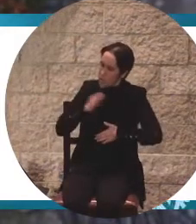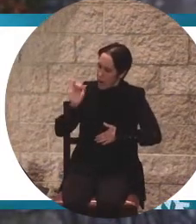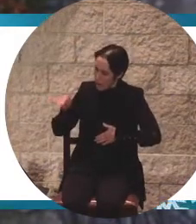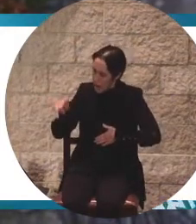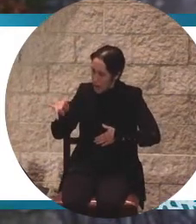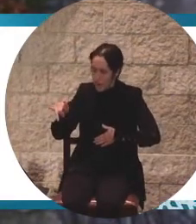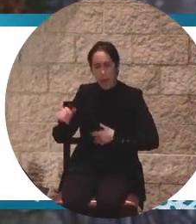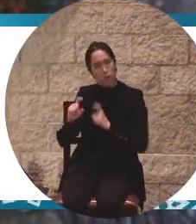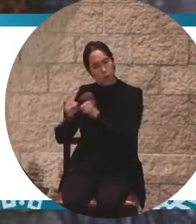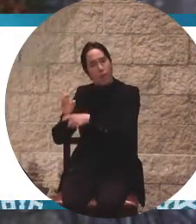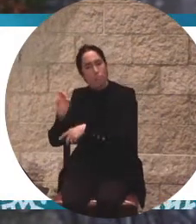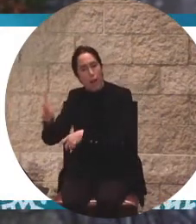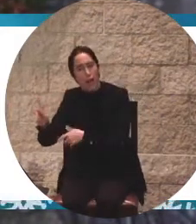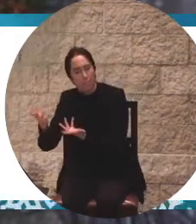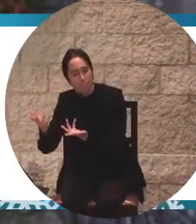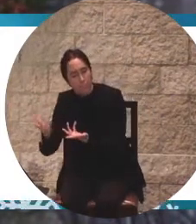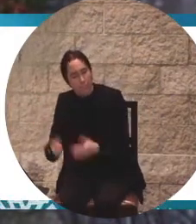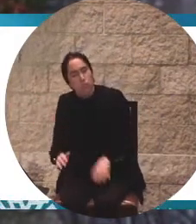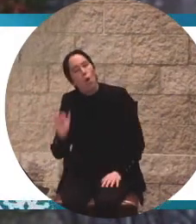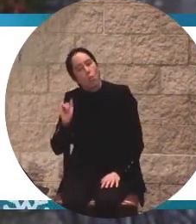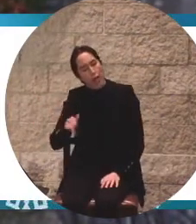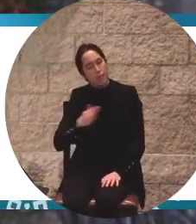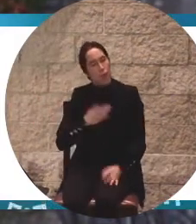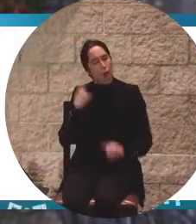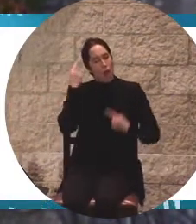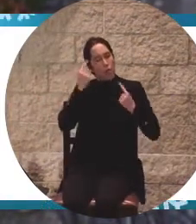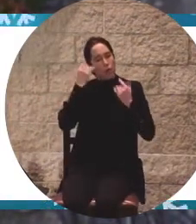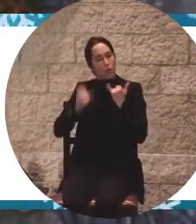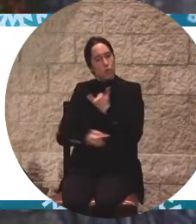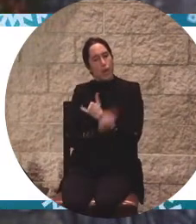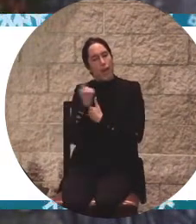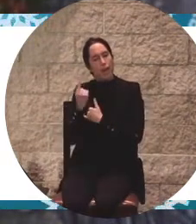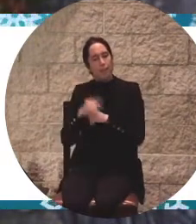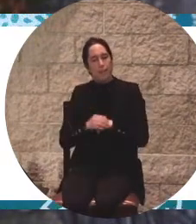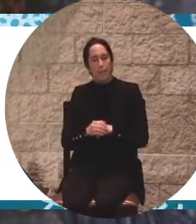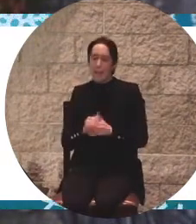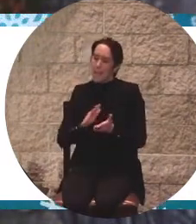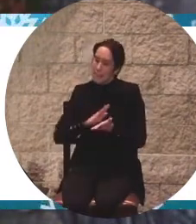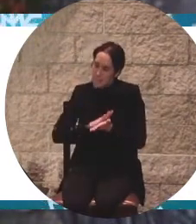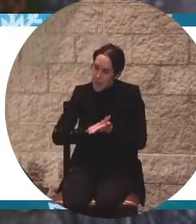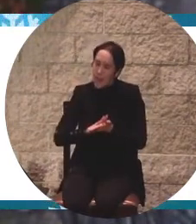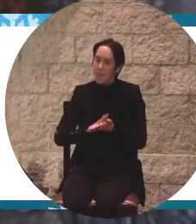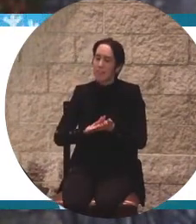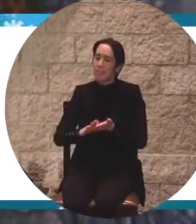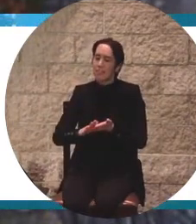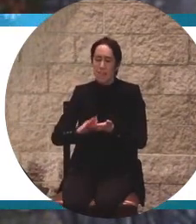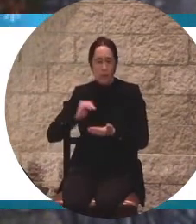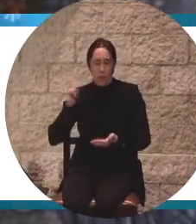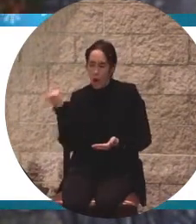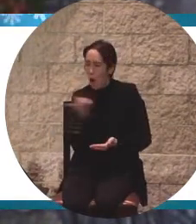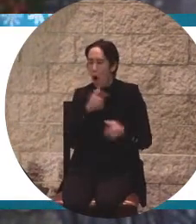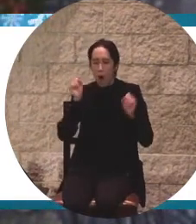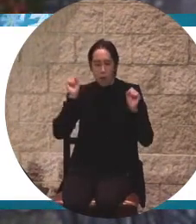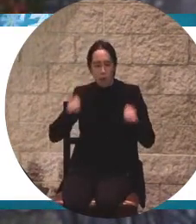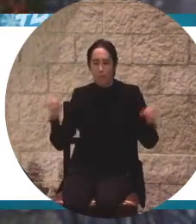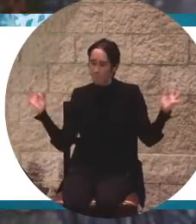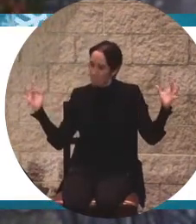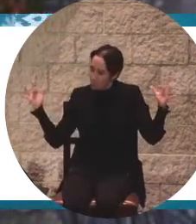I thought today, and it's nice to be here all together through this extraordinarily